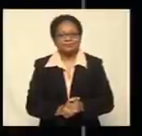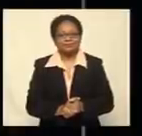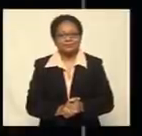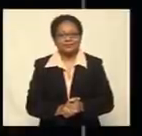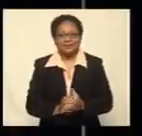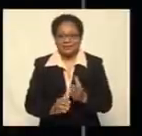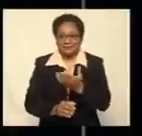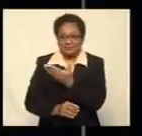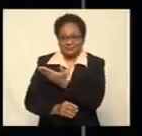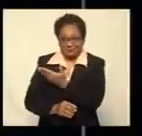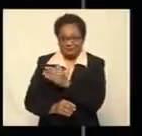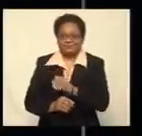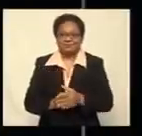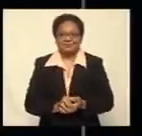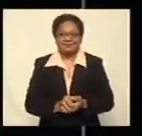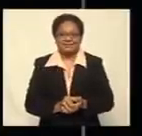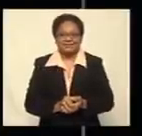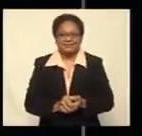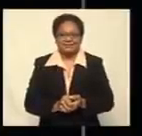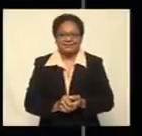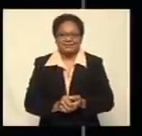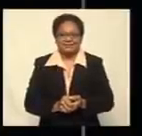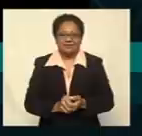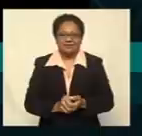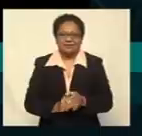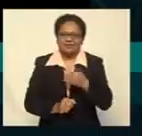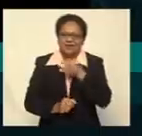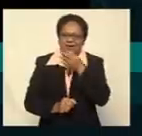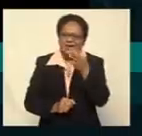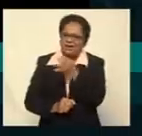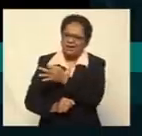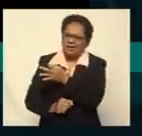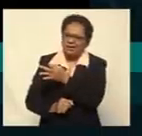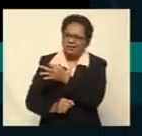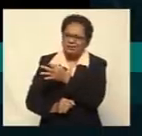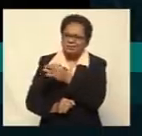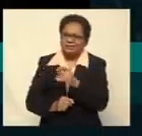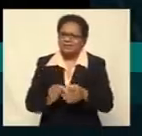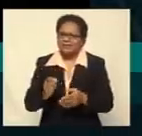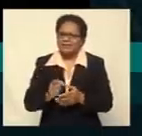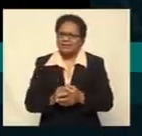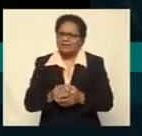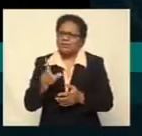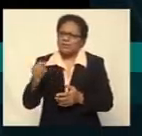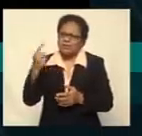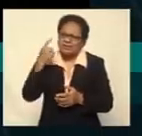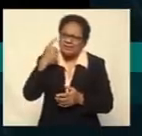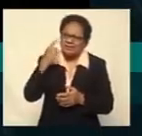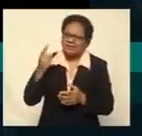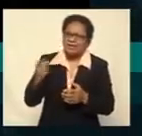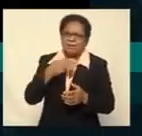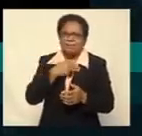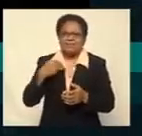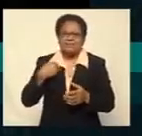Nanunga joins us live now. Josiah, what is the ministry's stand about the details of COVID-19 patients?